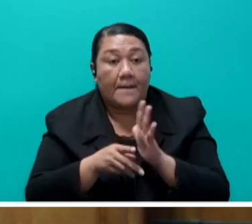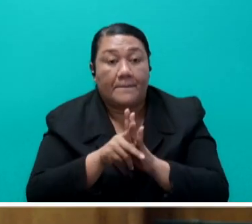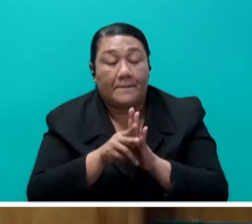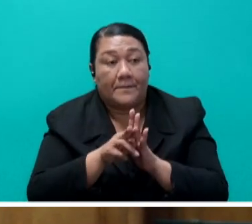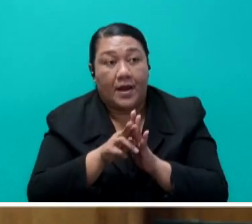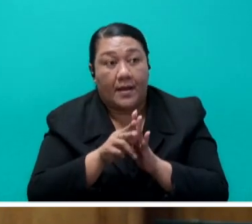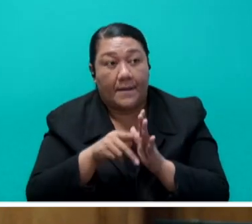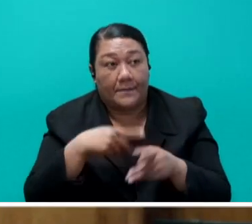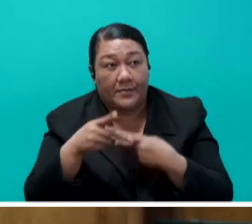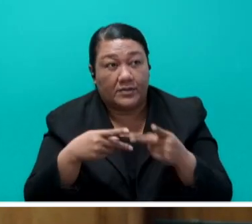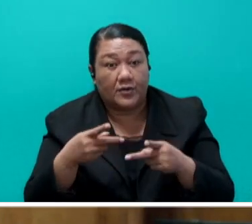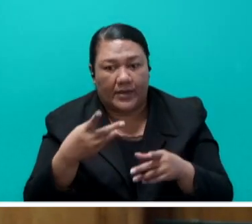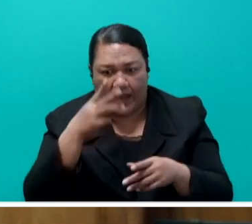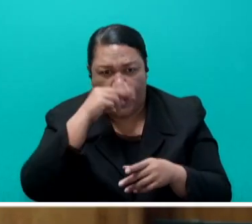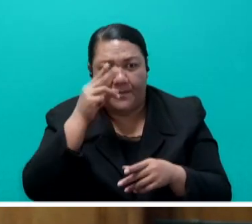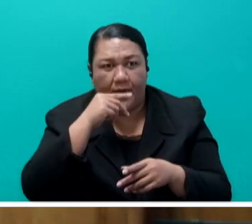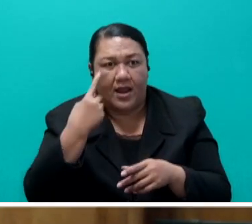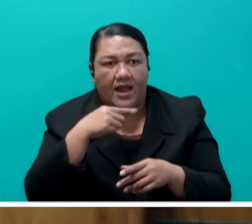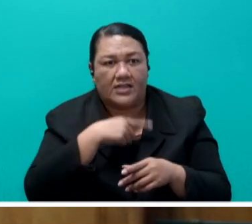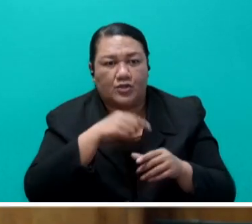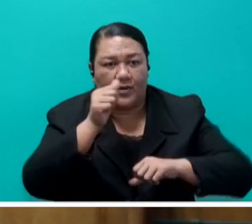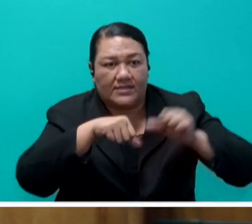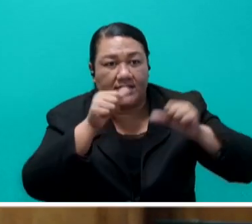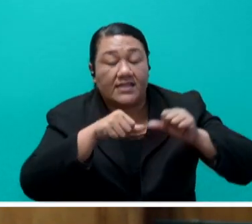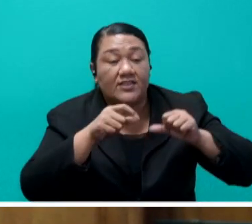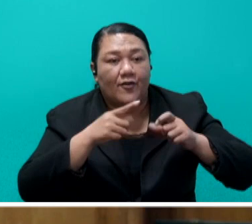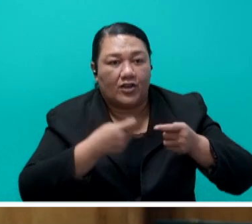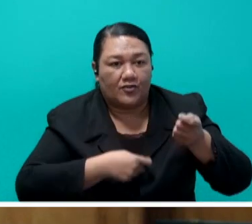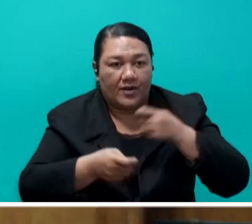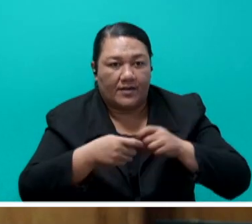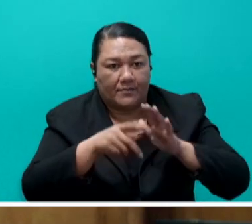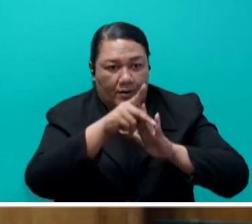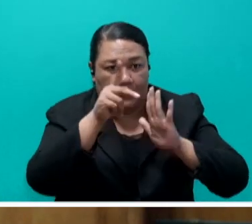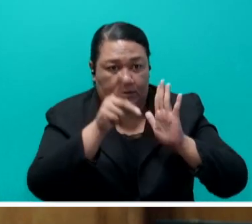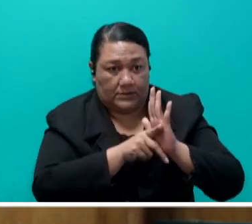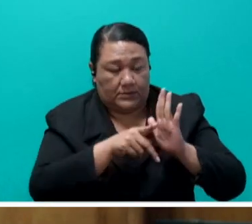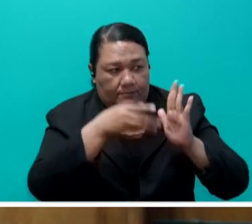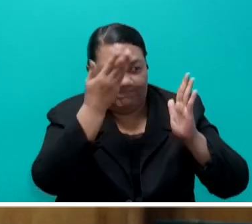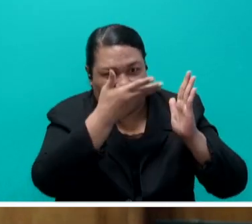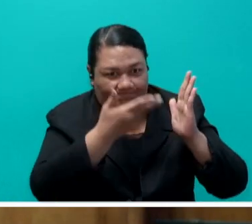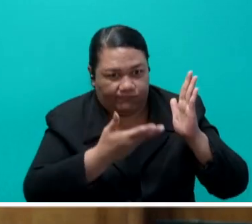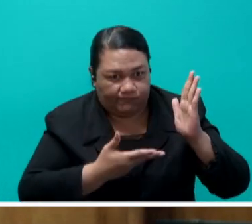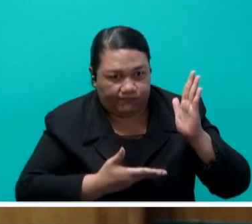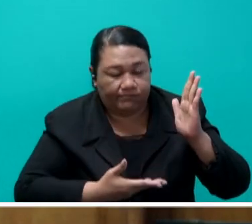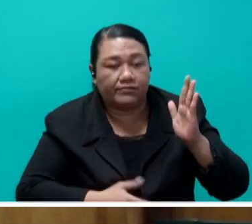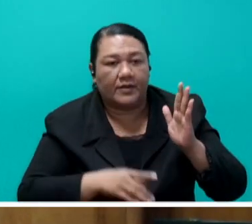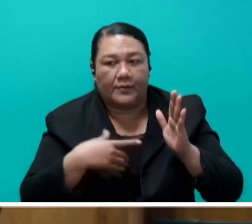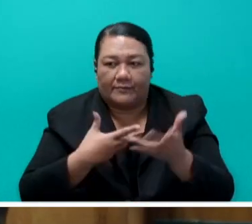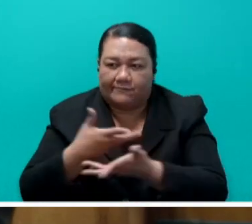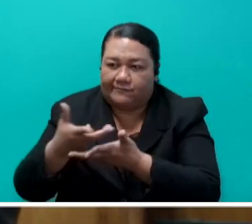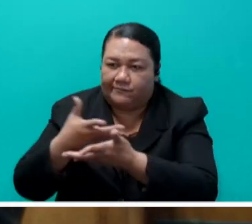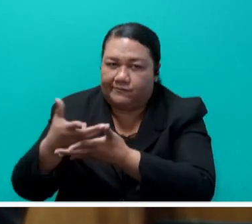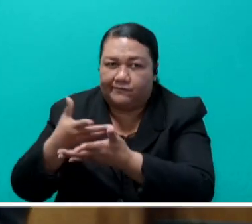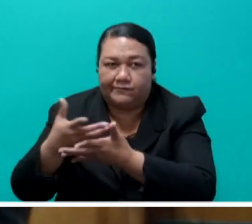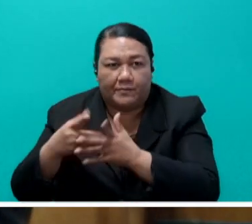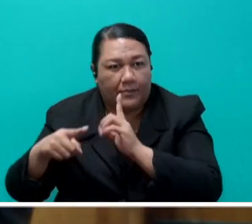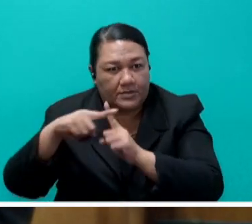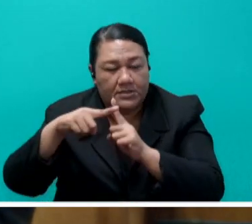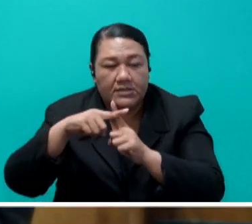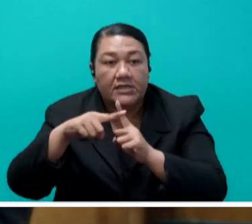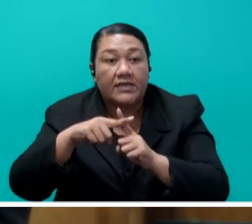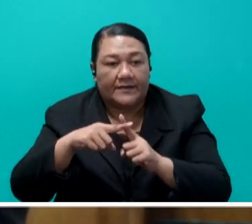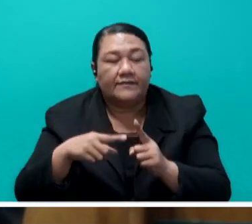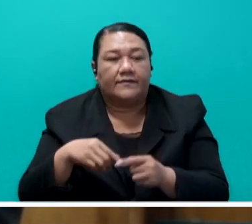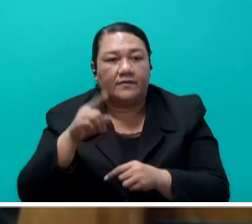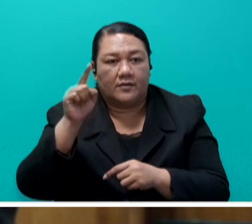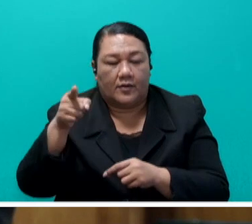enabling us to thoroughly assess the impact of our trade policies, engage in constructive dialogue with our trading partners, and